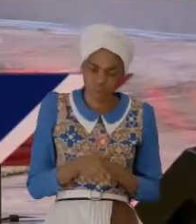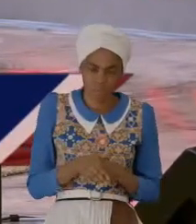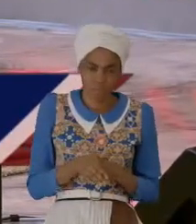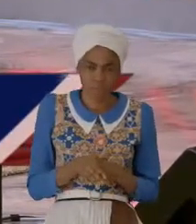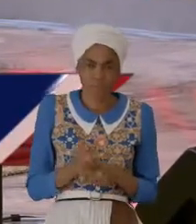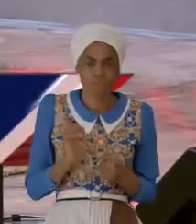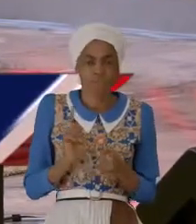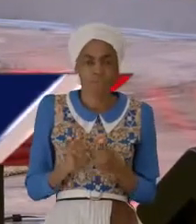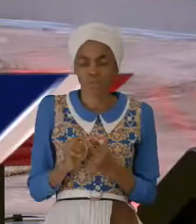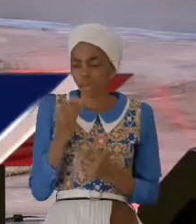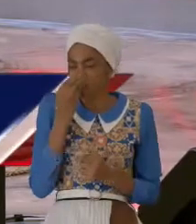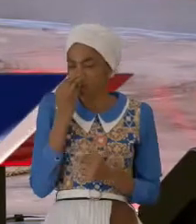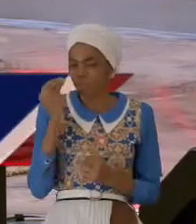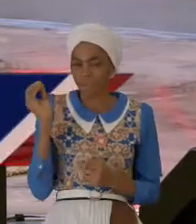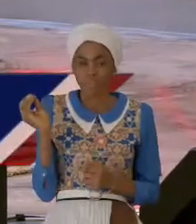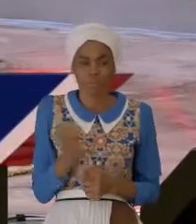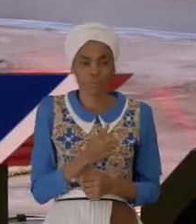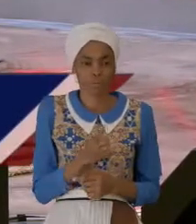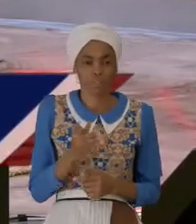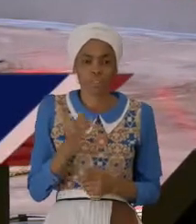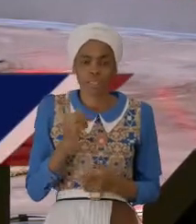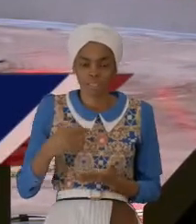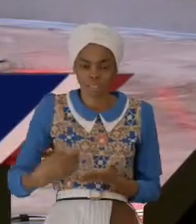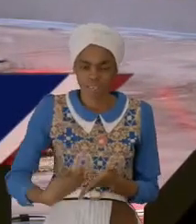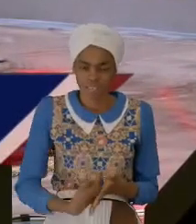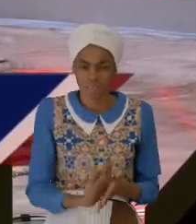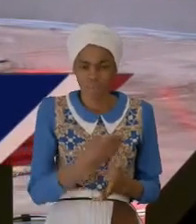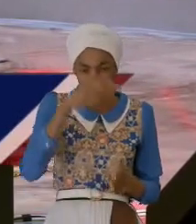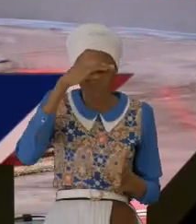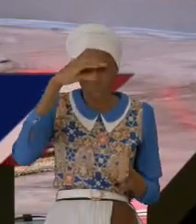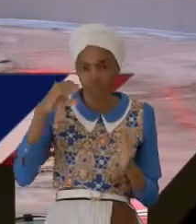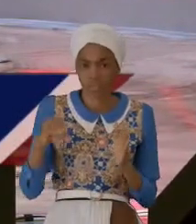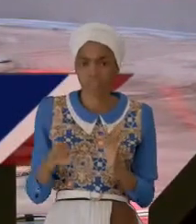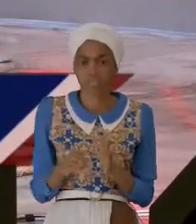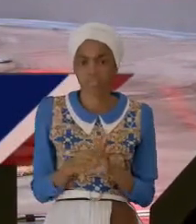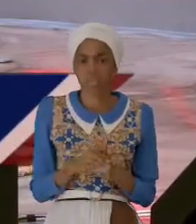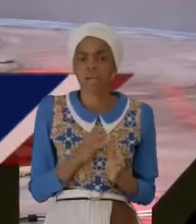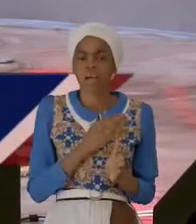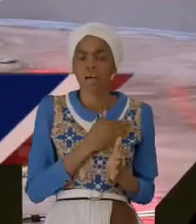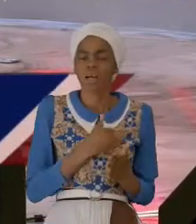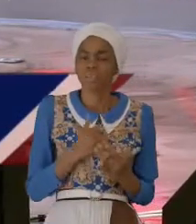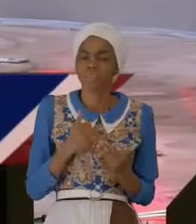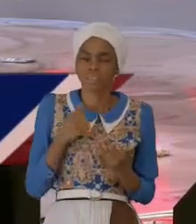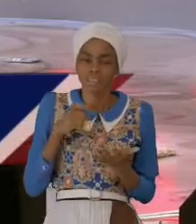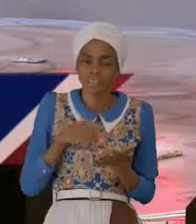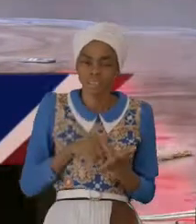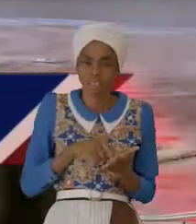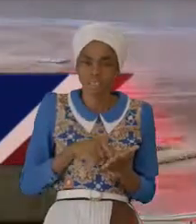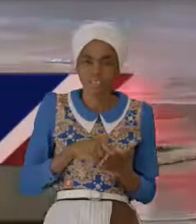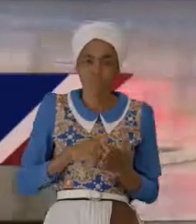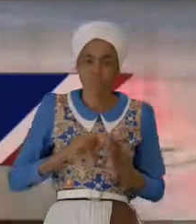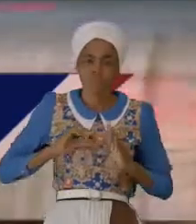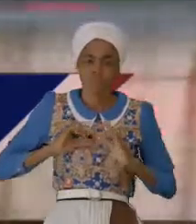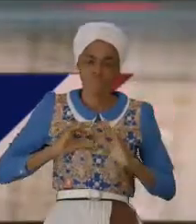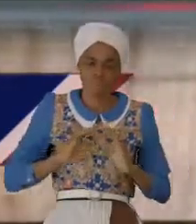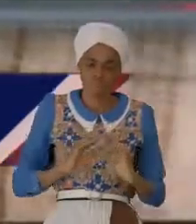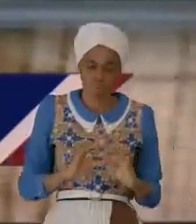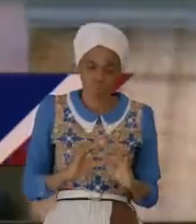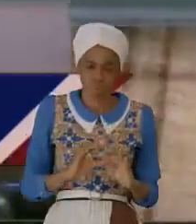to abandon the New Covenant and this push